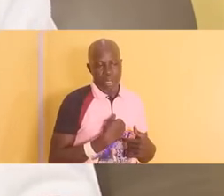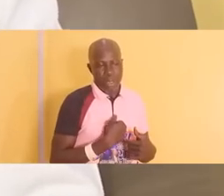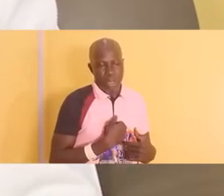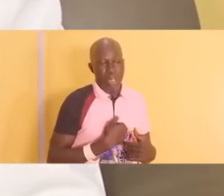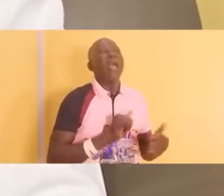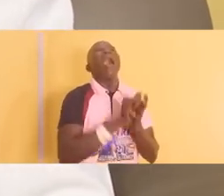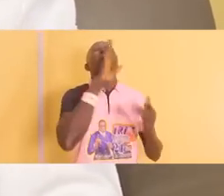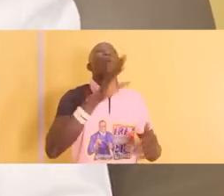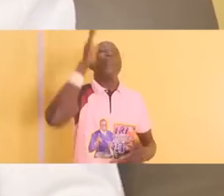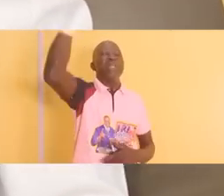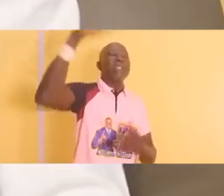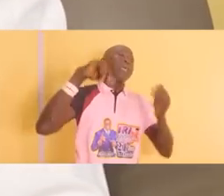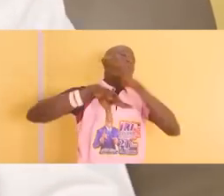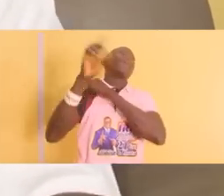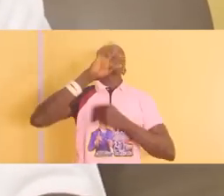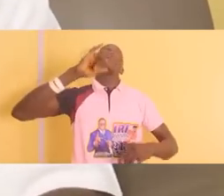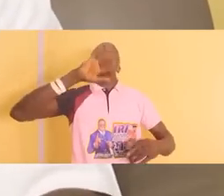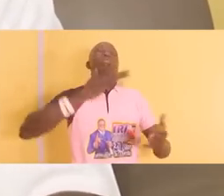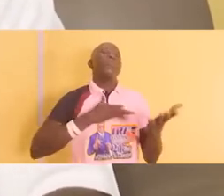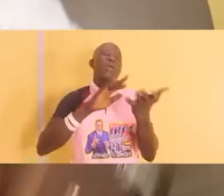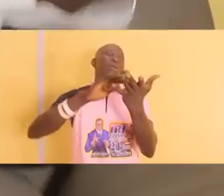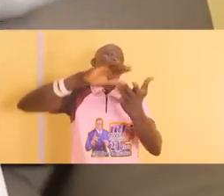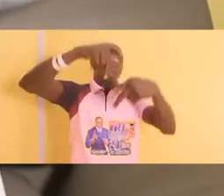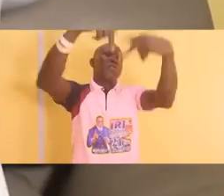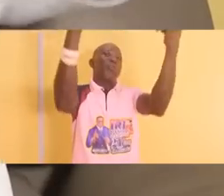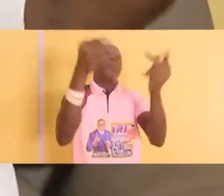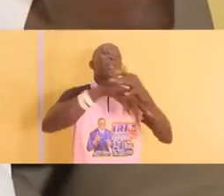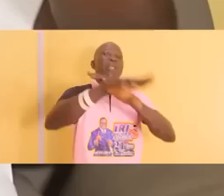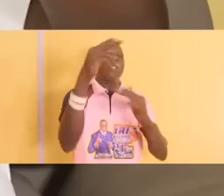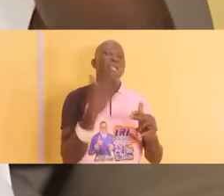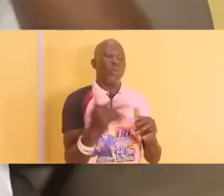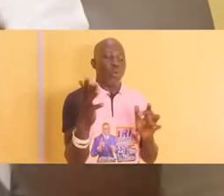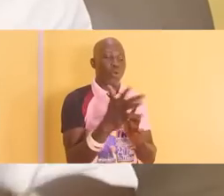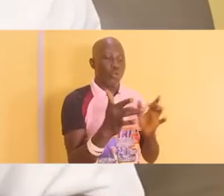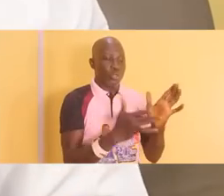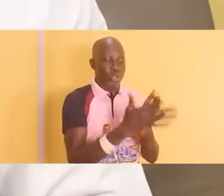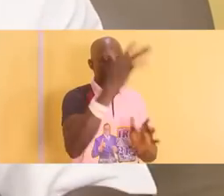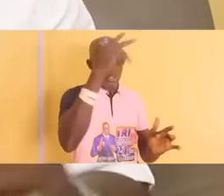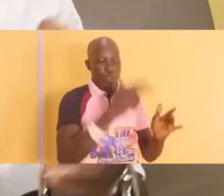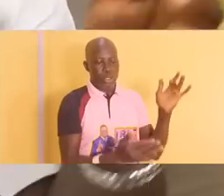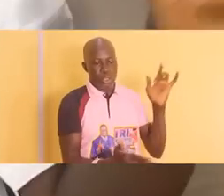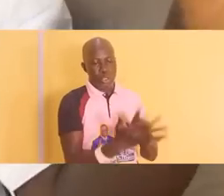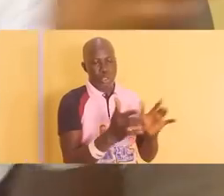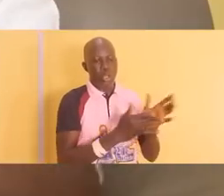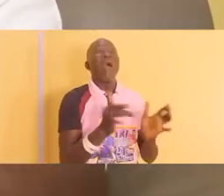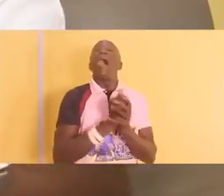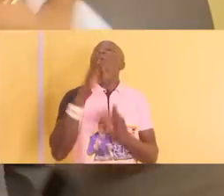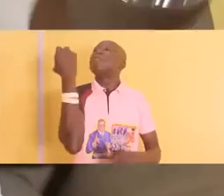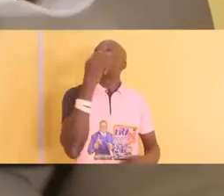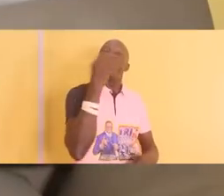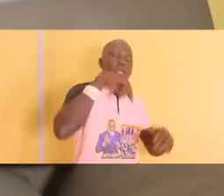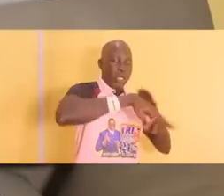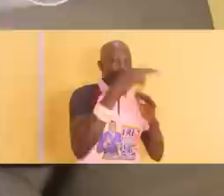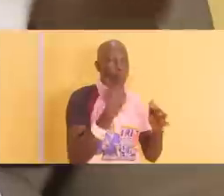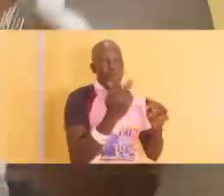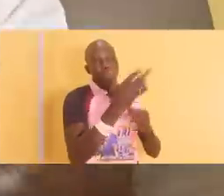Cannot delay me. I'll get my glorious life. In the name of Jesus. In the name of Jesus. I speak